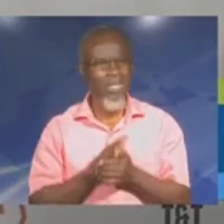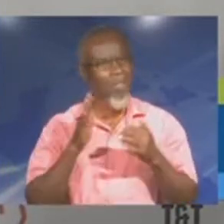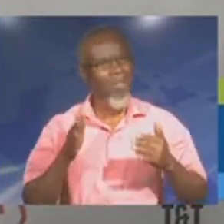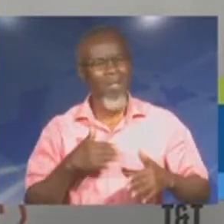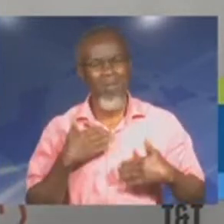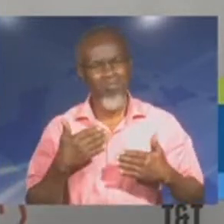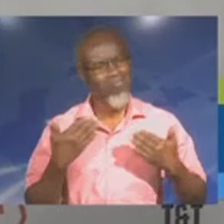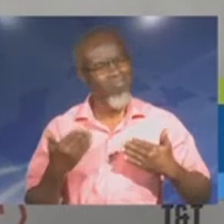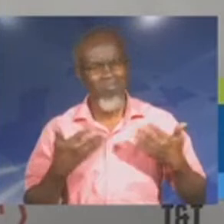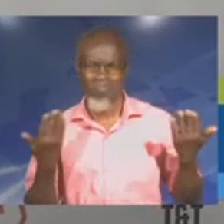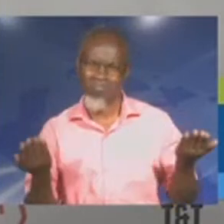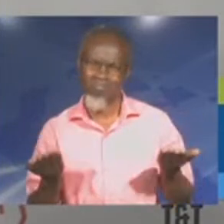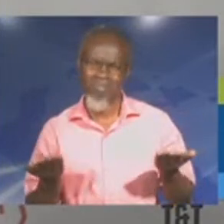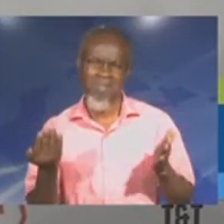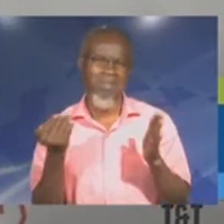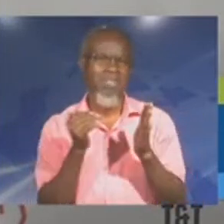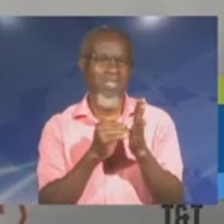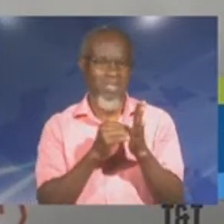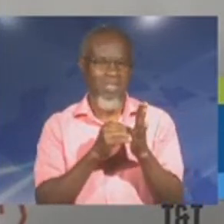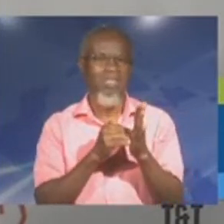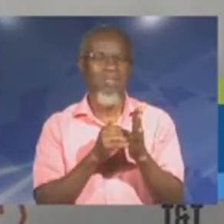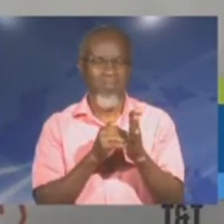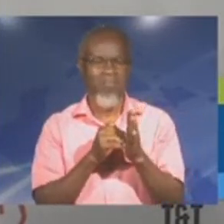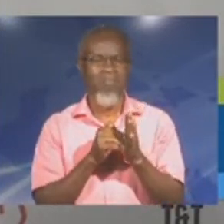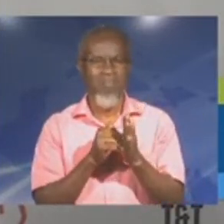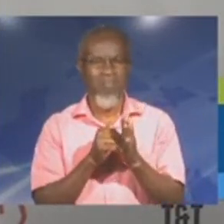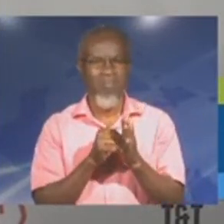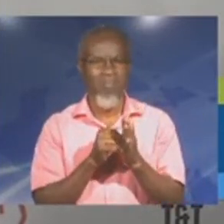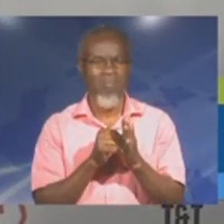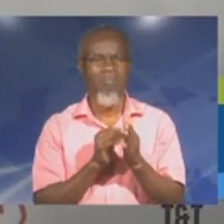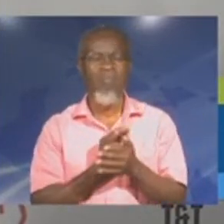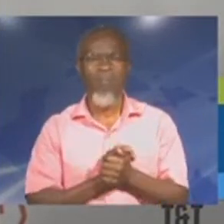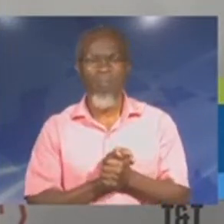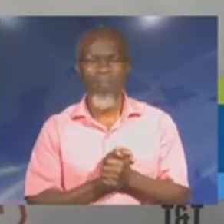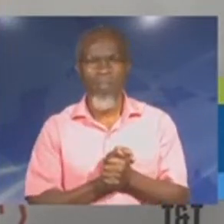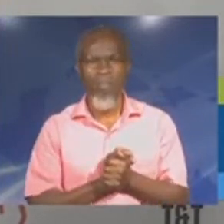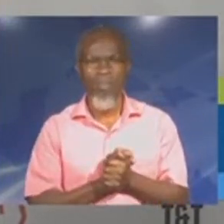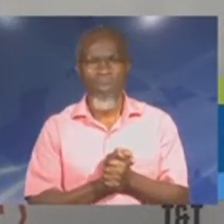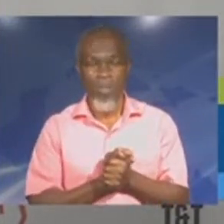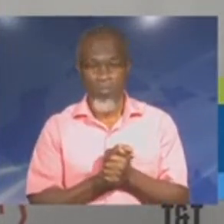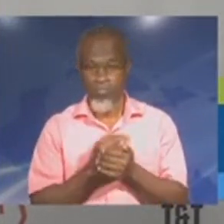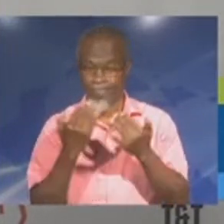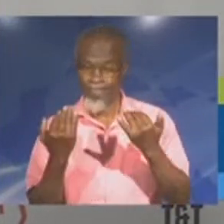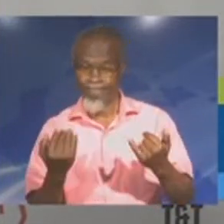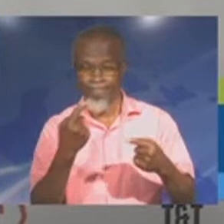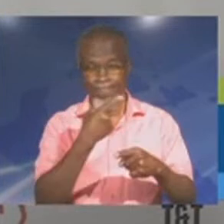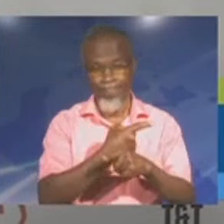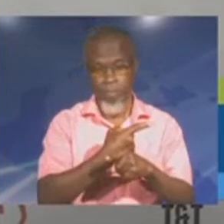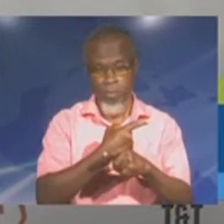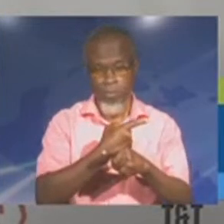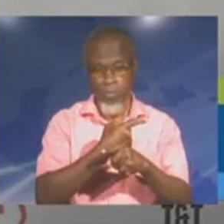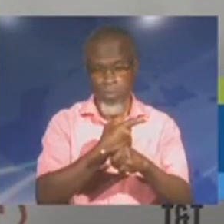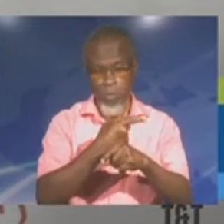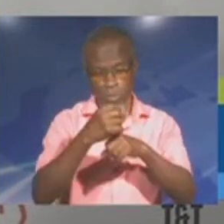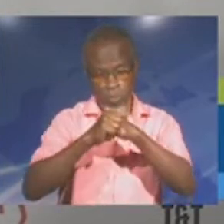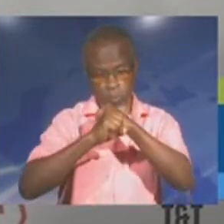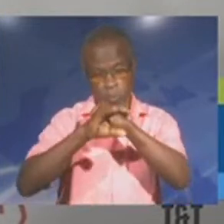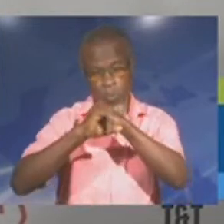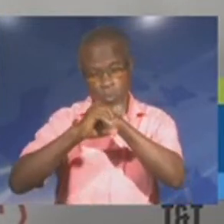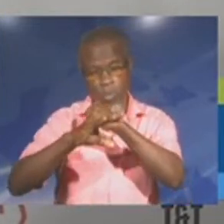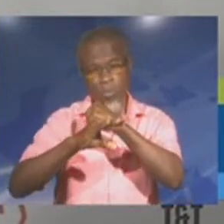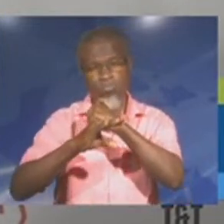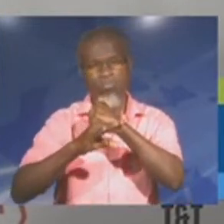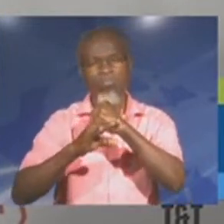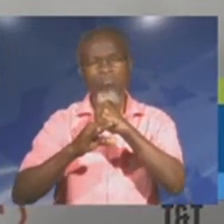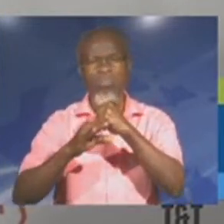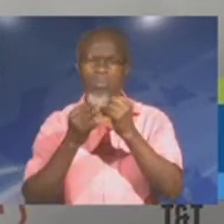to represent the profession of nursing in Trinidad and Tobago, and today share with you the significance of International